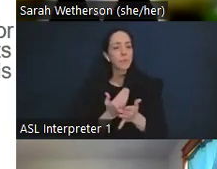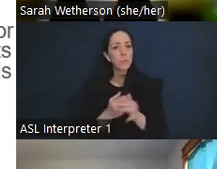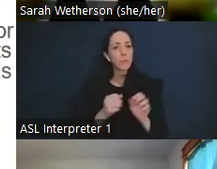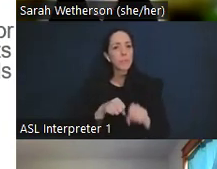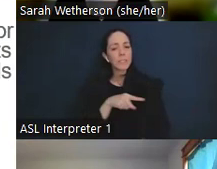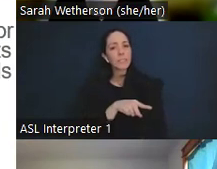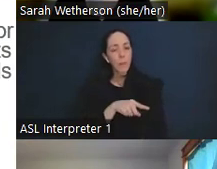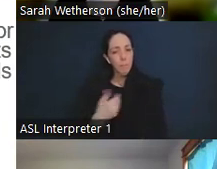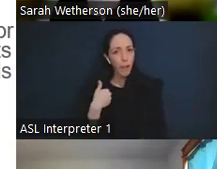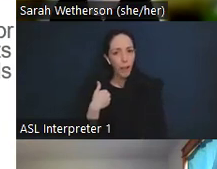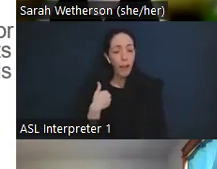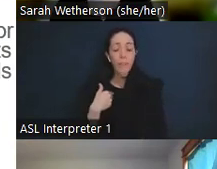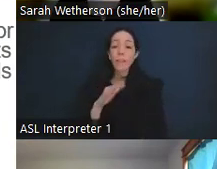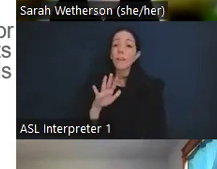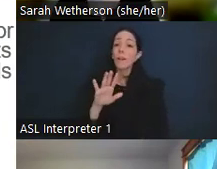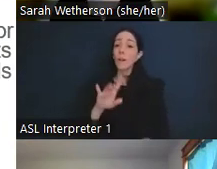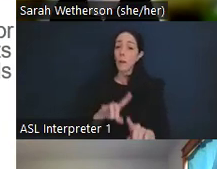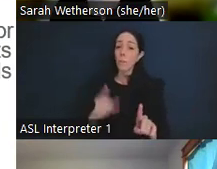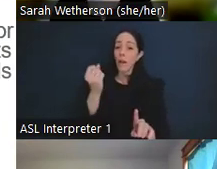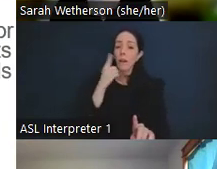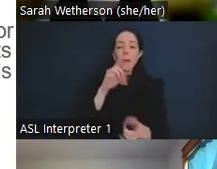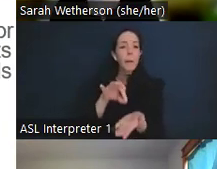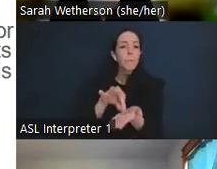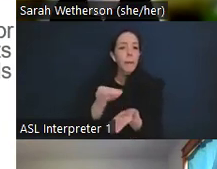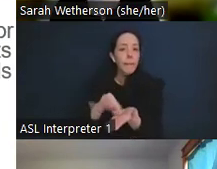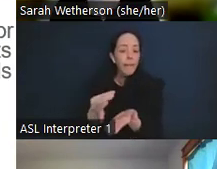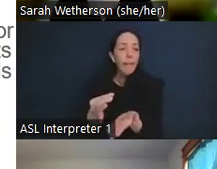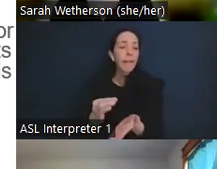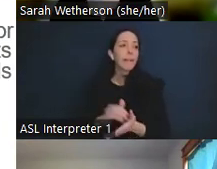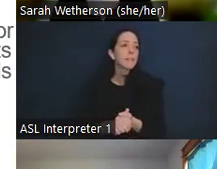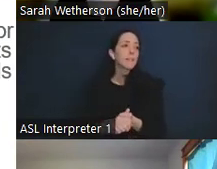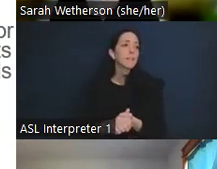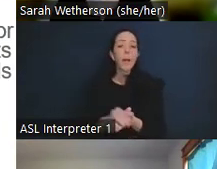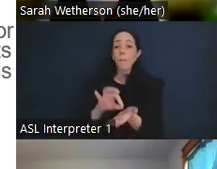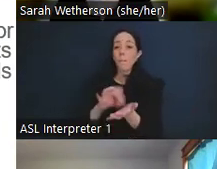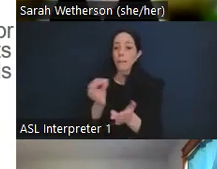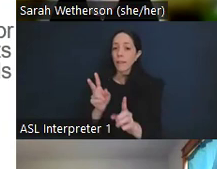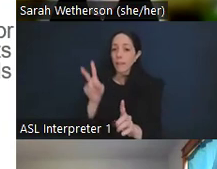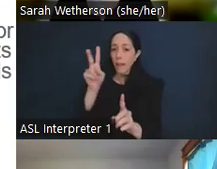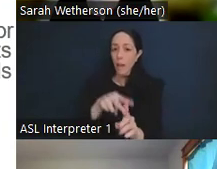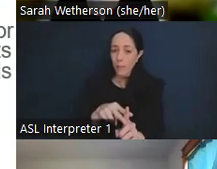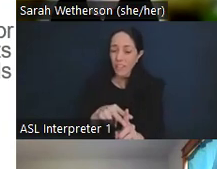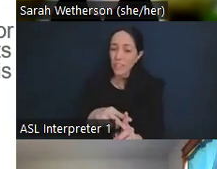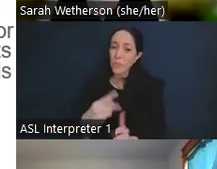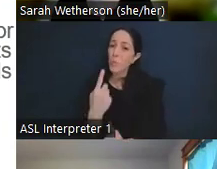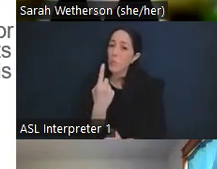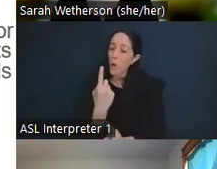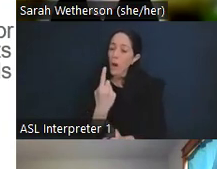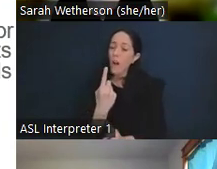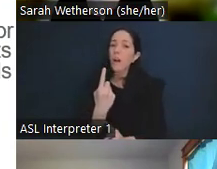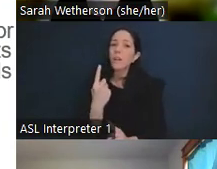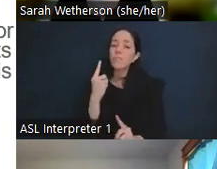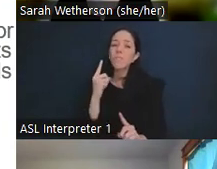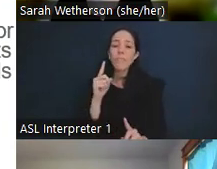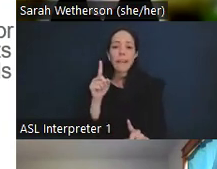to Medicaid and Medicaid enrollment in our Medicaid application, one of the things that I hear a